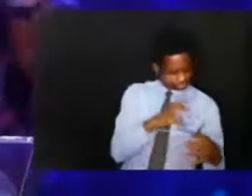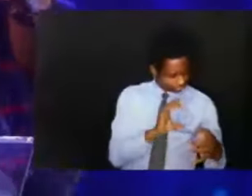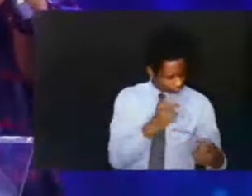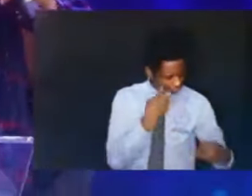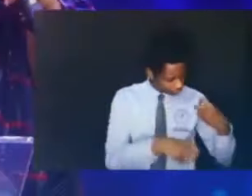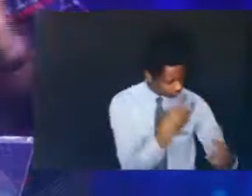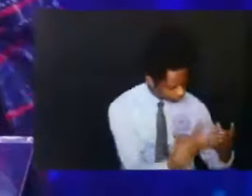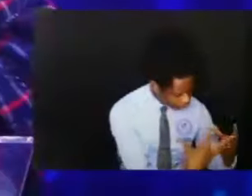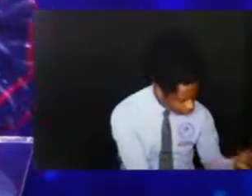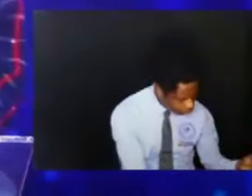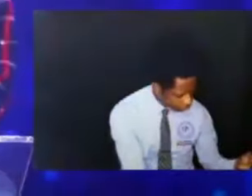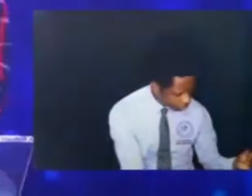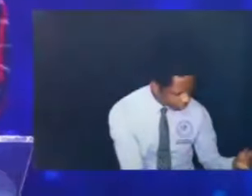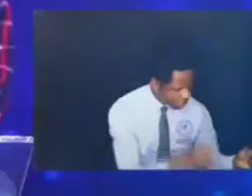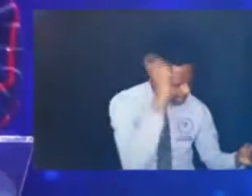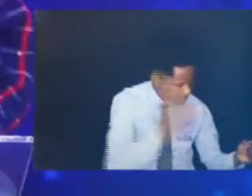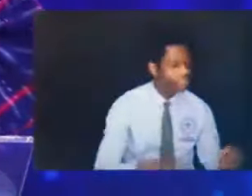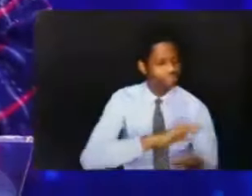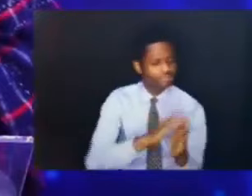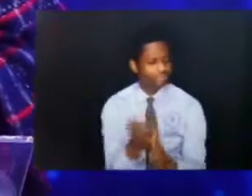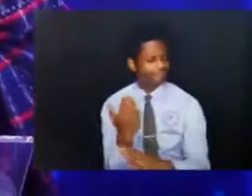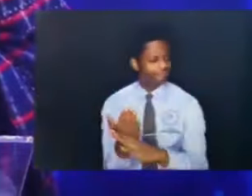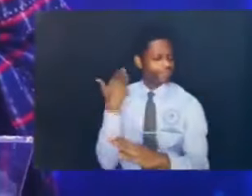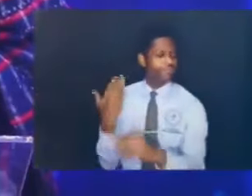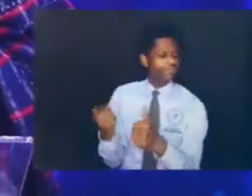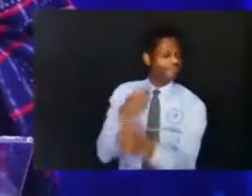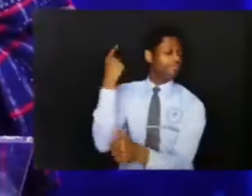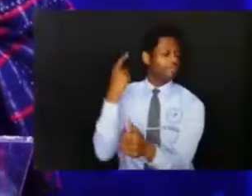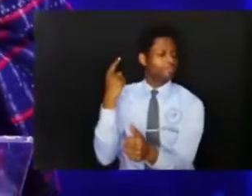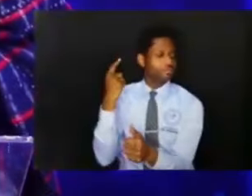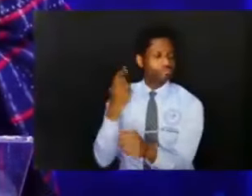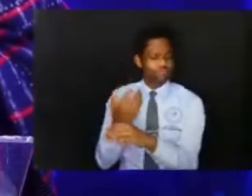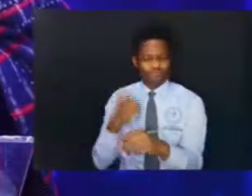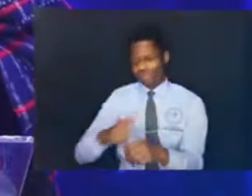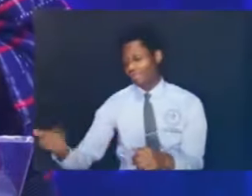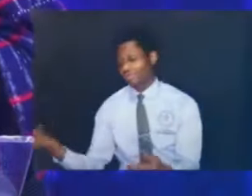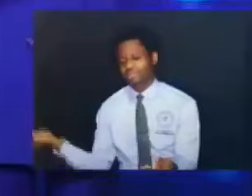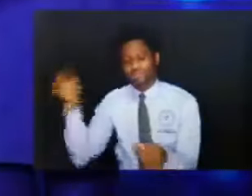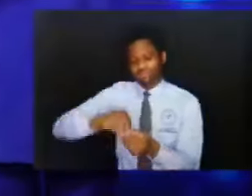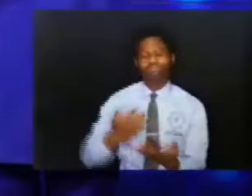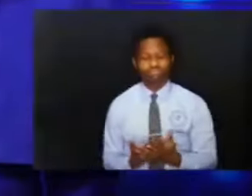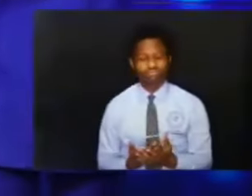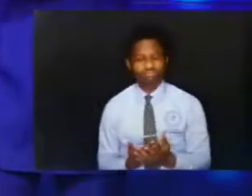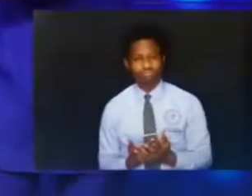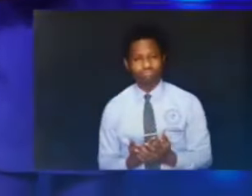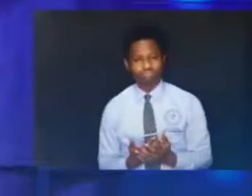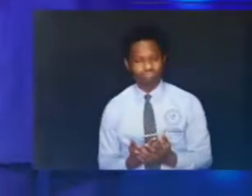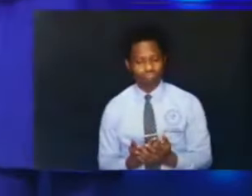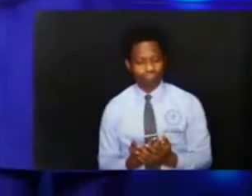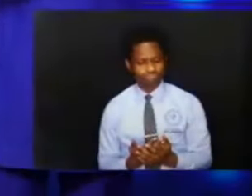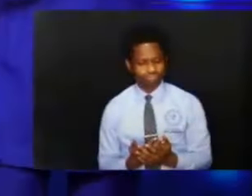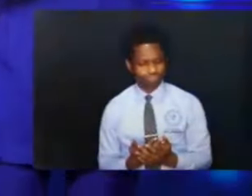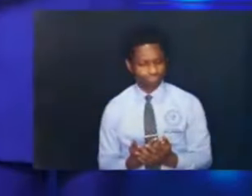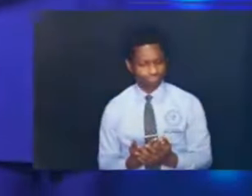any other thing. Na chese uja waye ye de na fori muchi anu ho na wakoni unua no akobom no enu hia eche bribi ese din